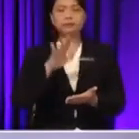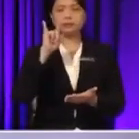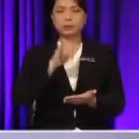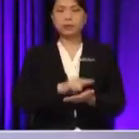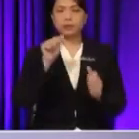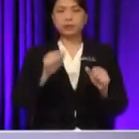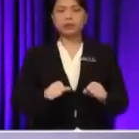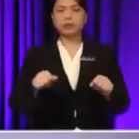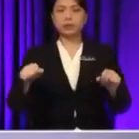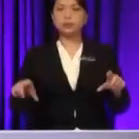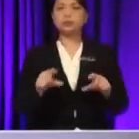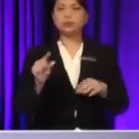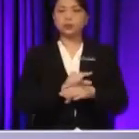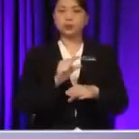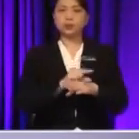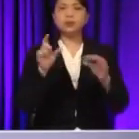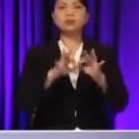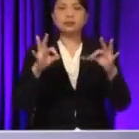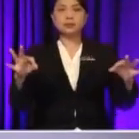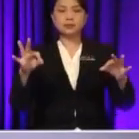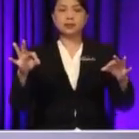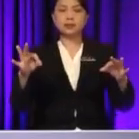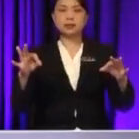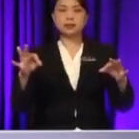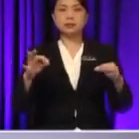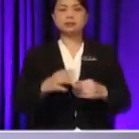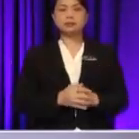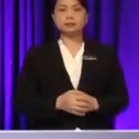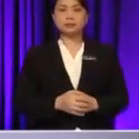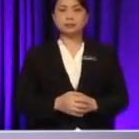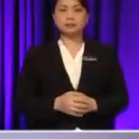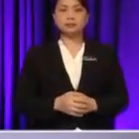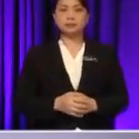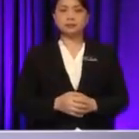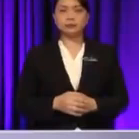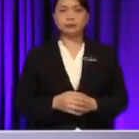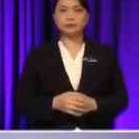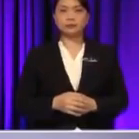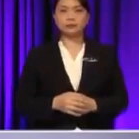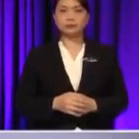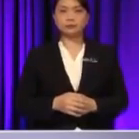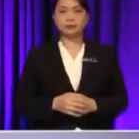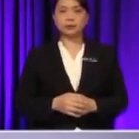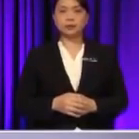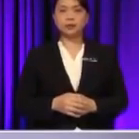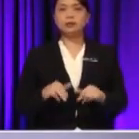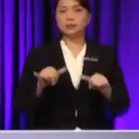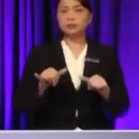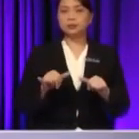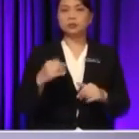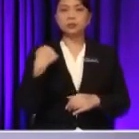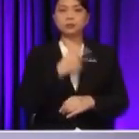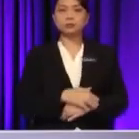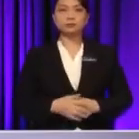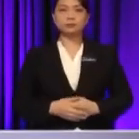and linkers. Definitely. To improve the quality yes. of your article. We have more to explore about how to write an article, but stay tuned. We'll be right back here